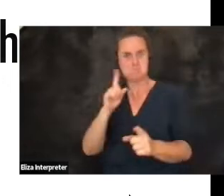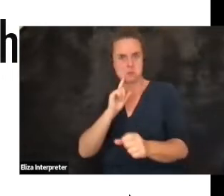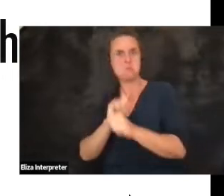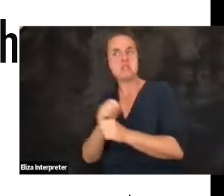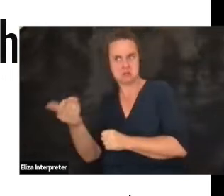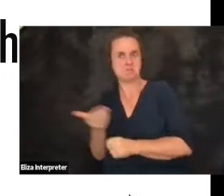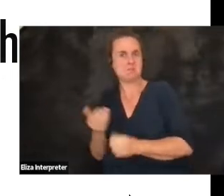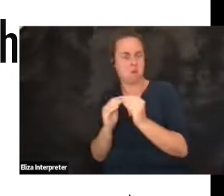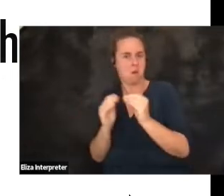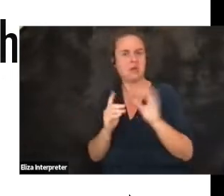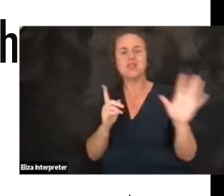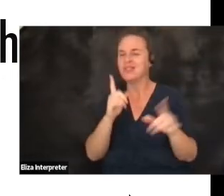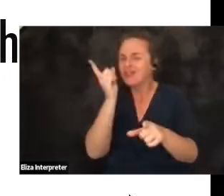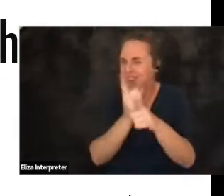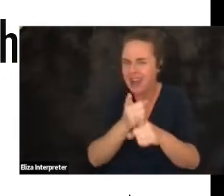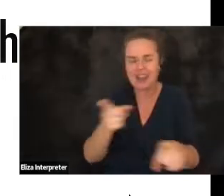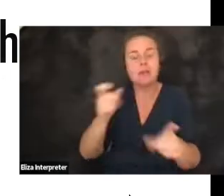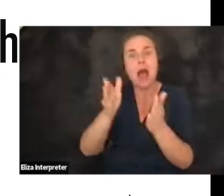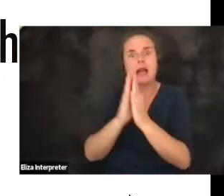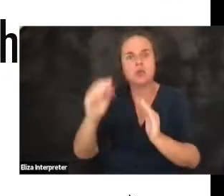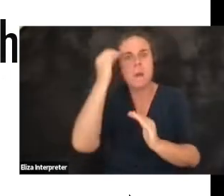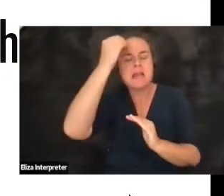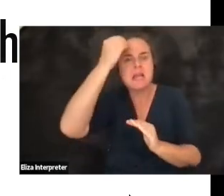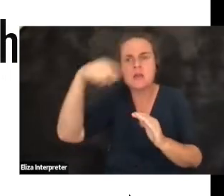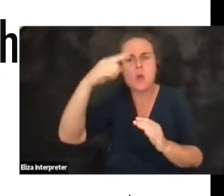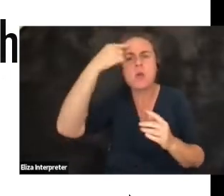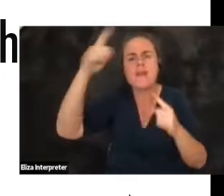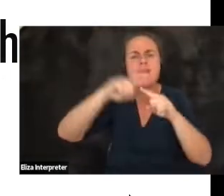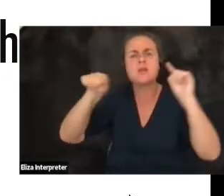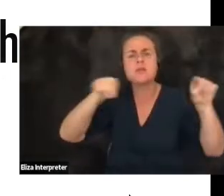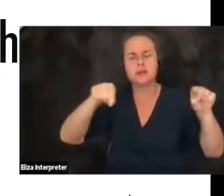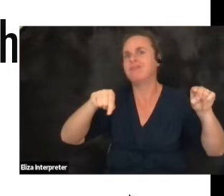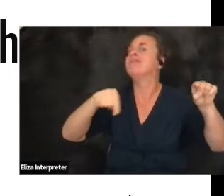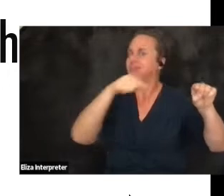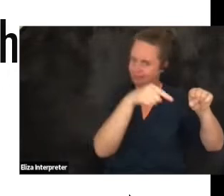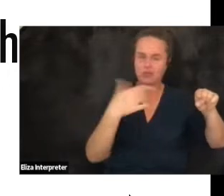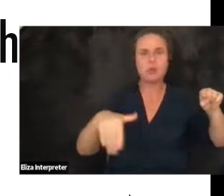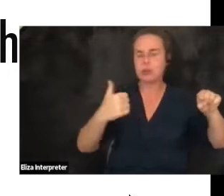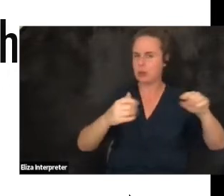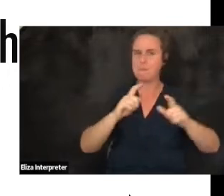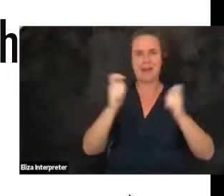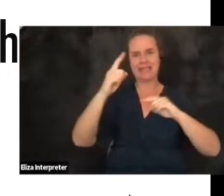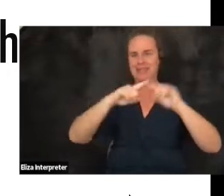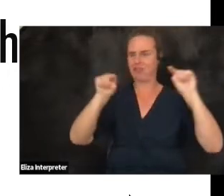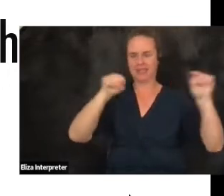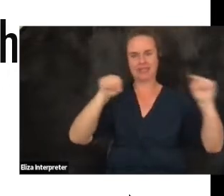the groups that got the marshmallows or got the art supplies and didn't. There was a moderate difference between the